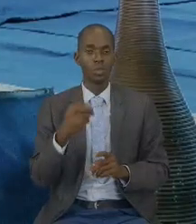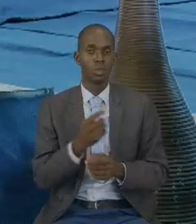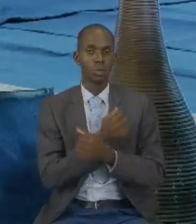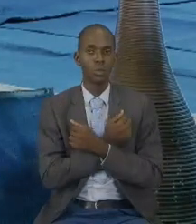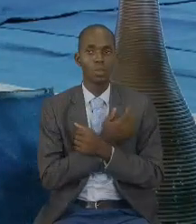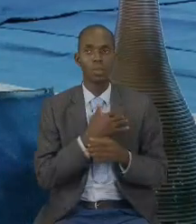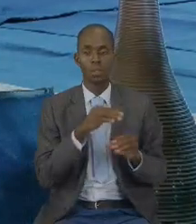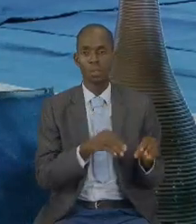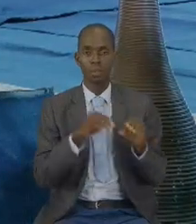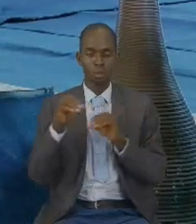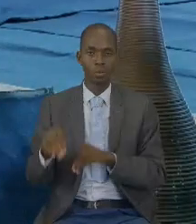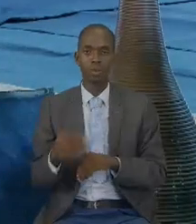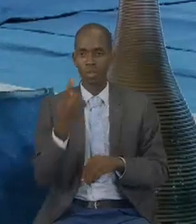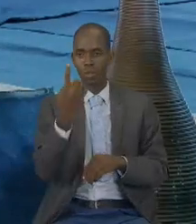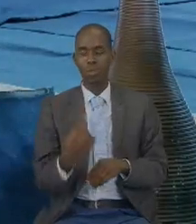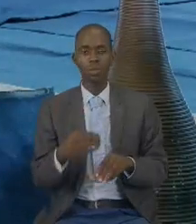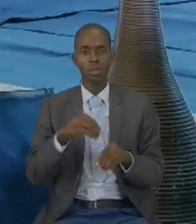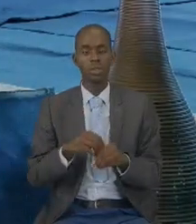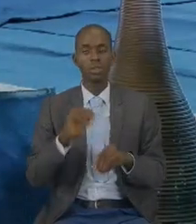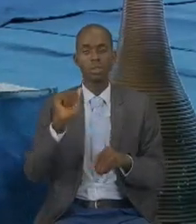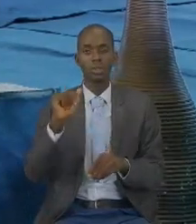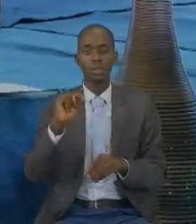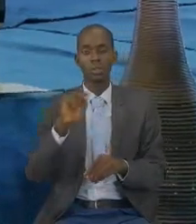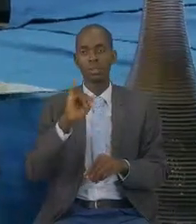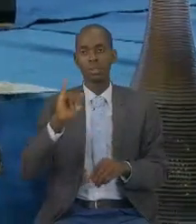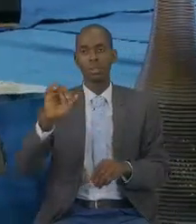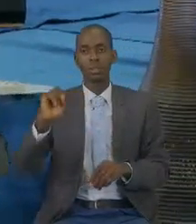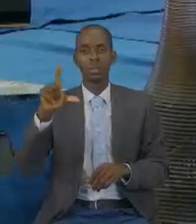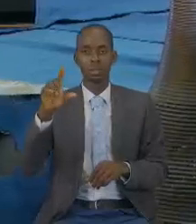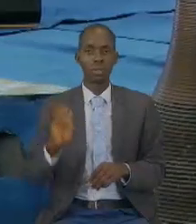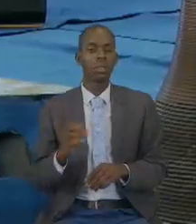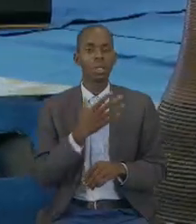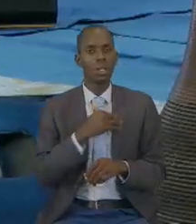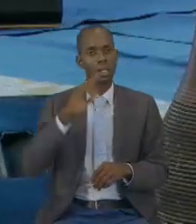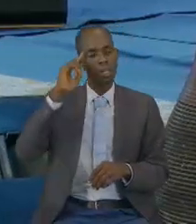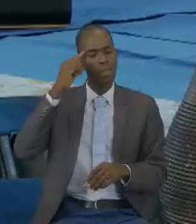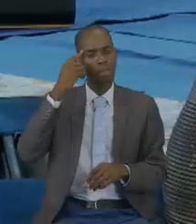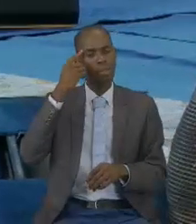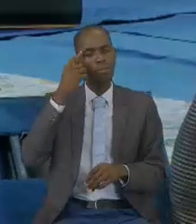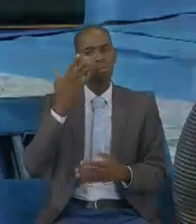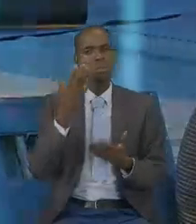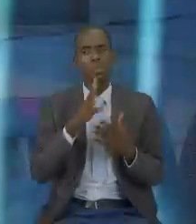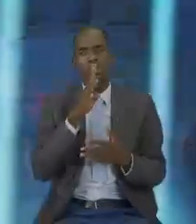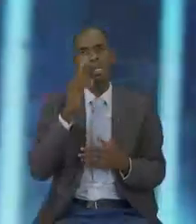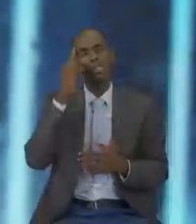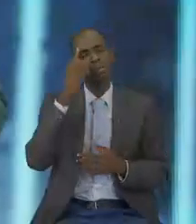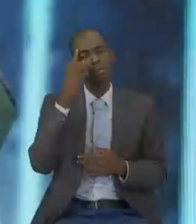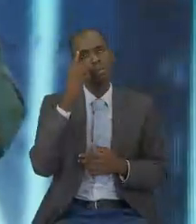island alone by himself. And the thought must have been coming, I'm